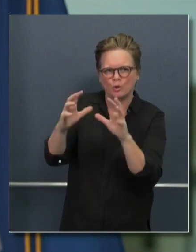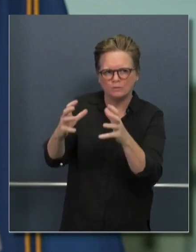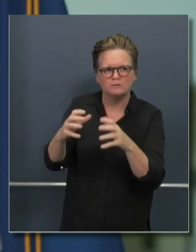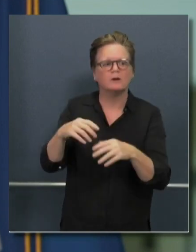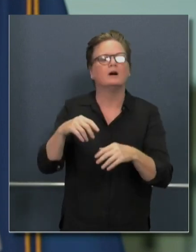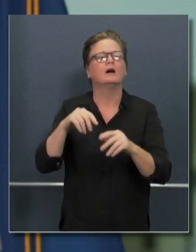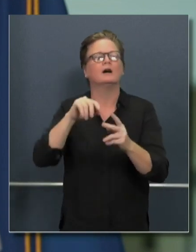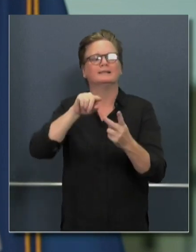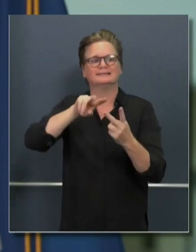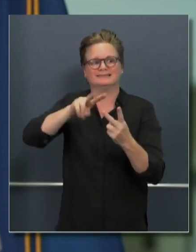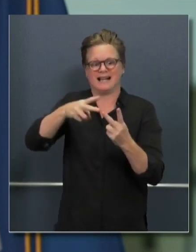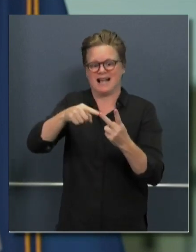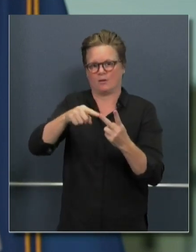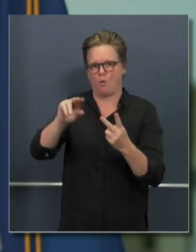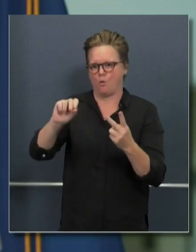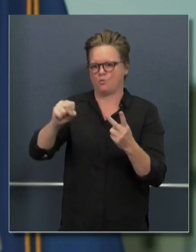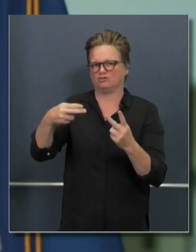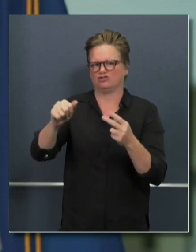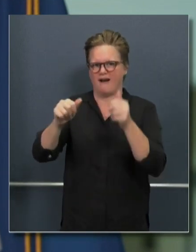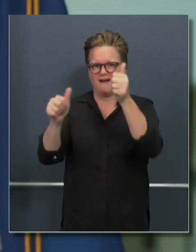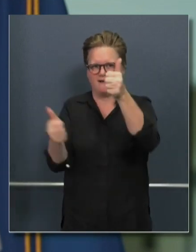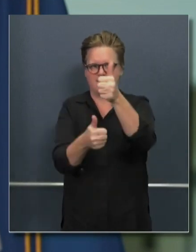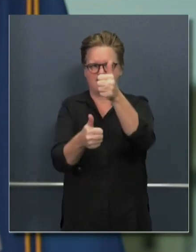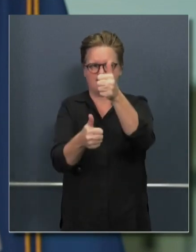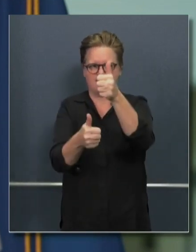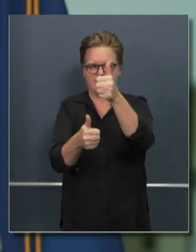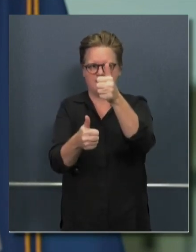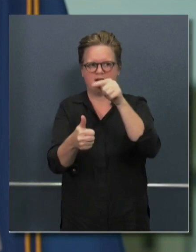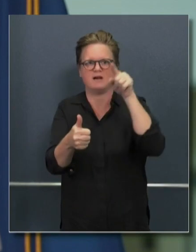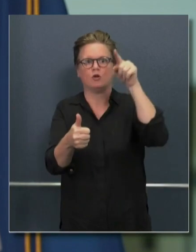spread. Angela Hart, Kaiser Health News.